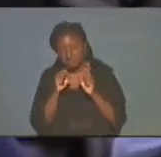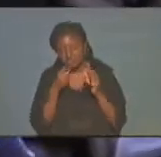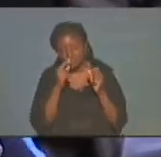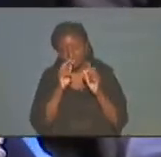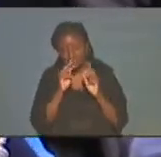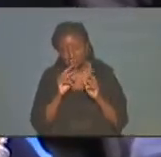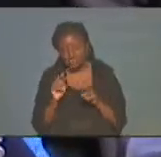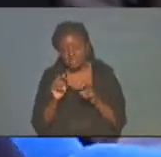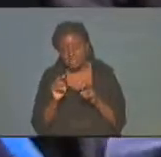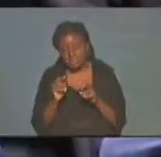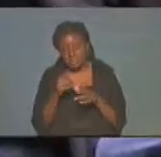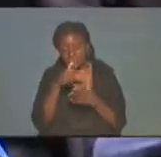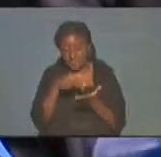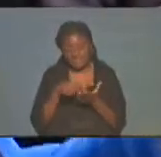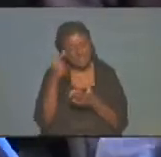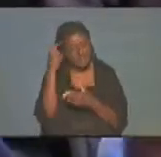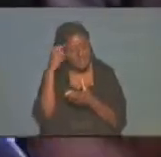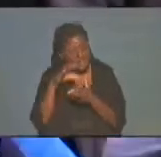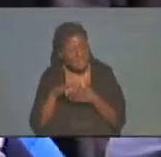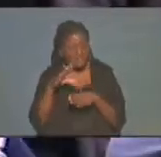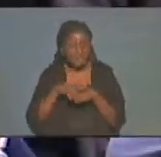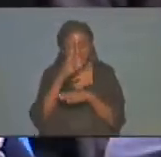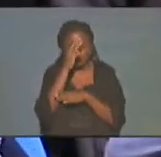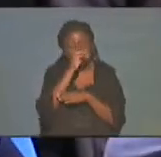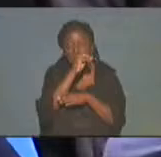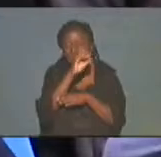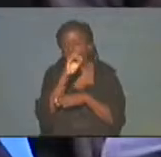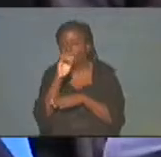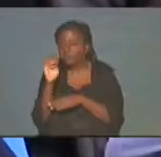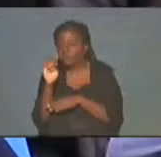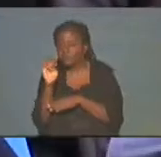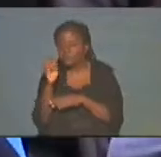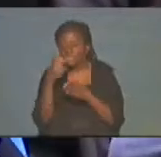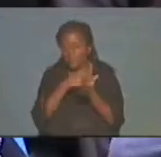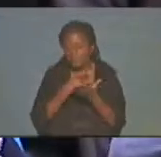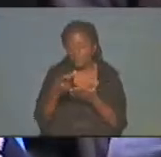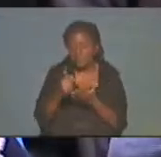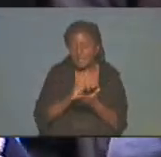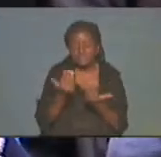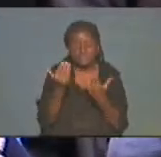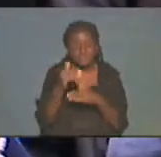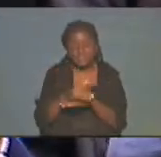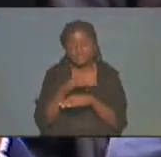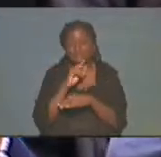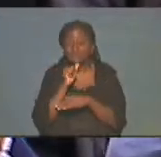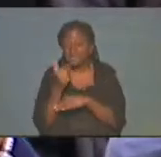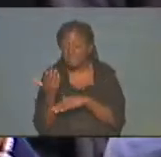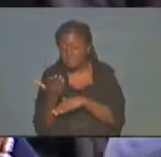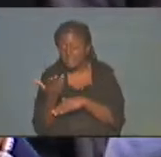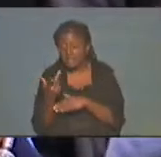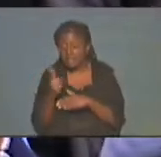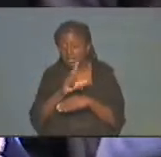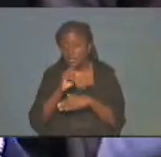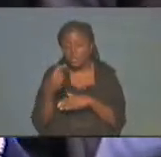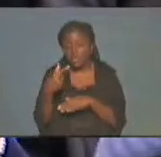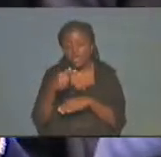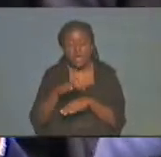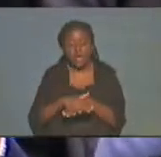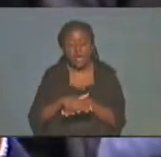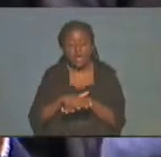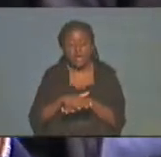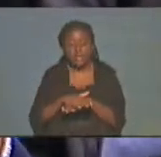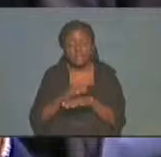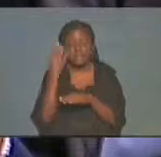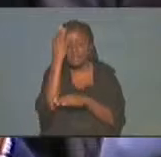of Education's page tonight. So if you're not here in person, please log on to the Ministry of Education's Facebook page